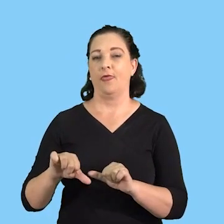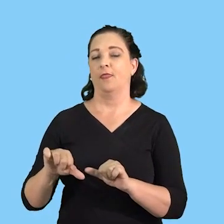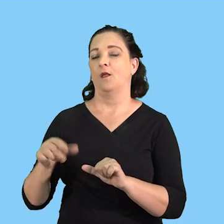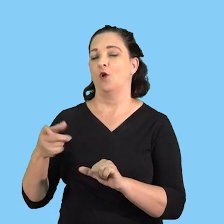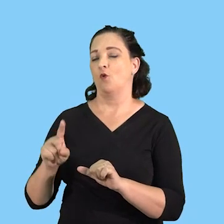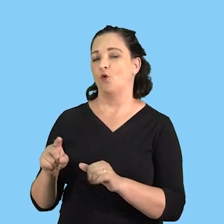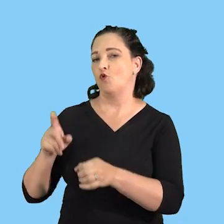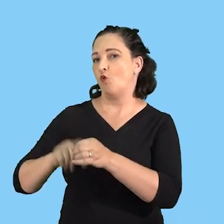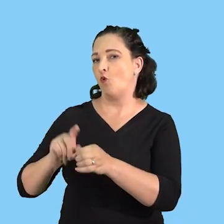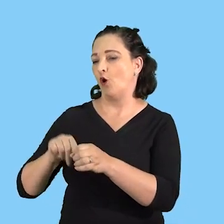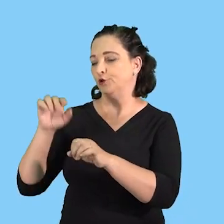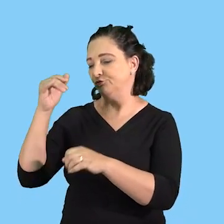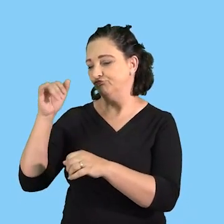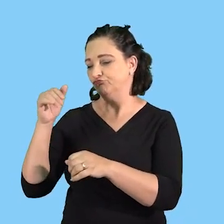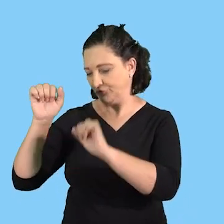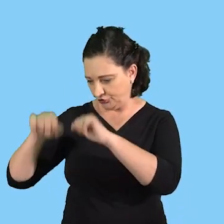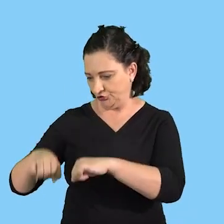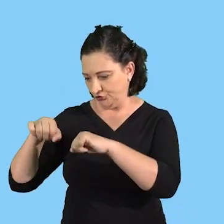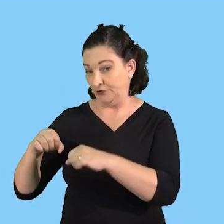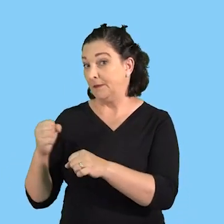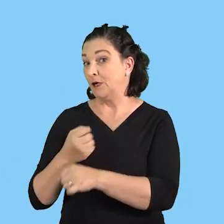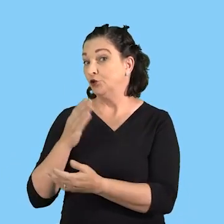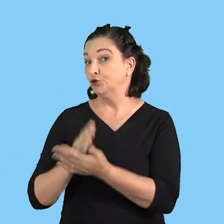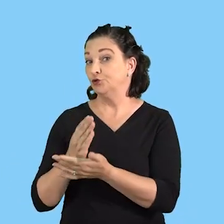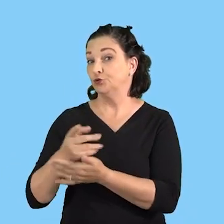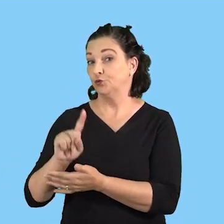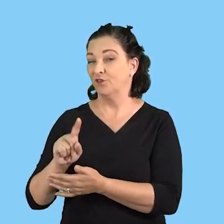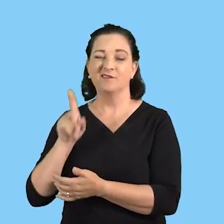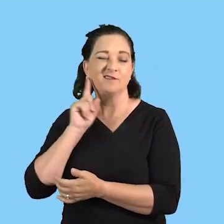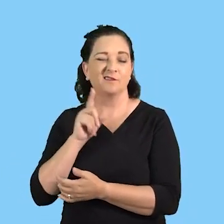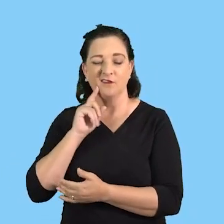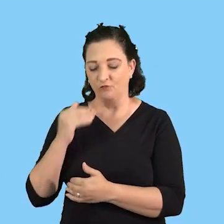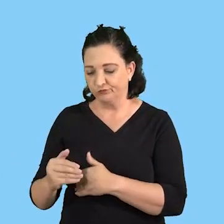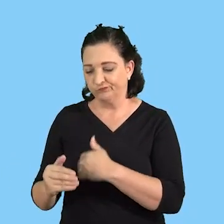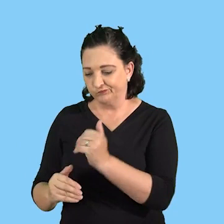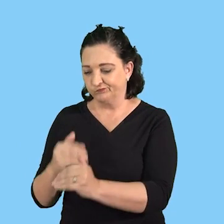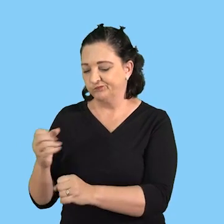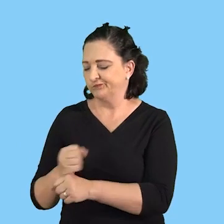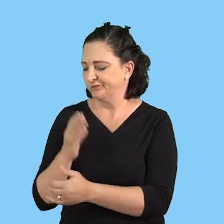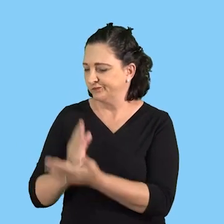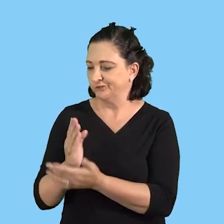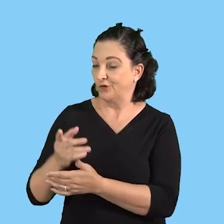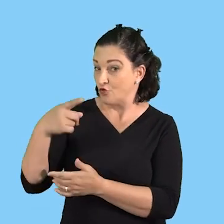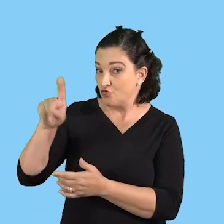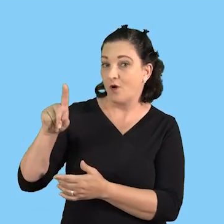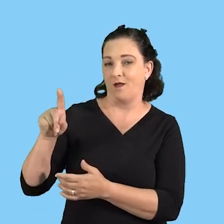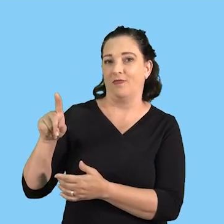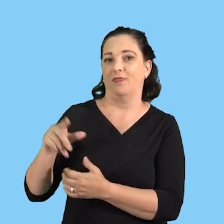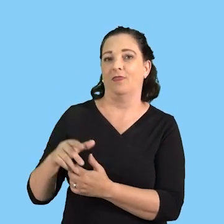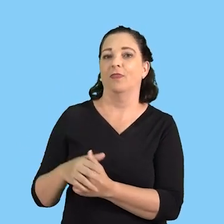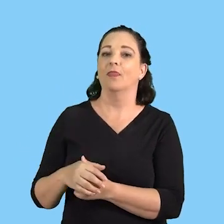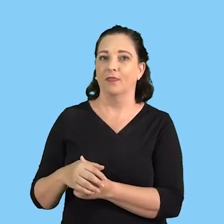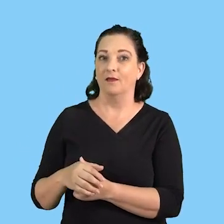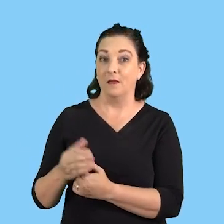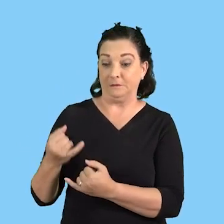Quality assurance then checks that every process is aimed at getting the product right the first time